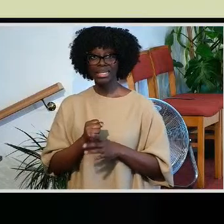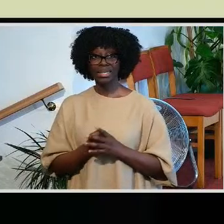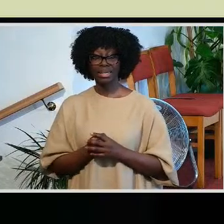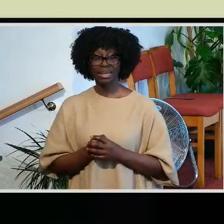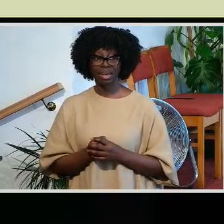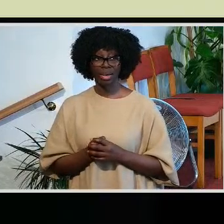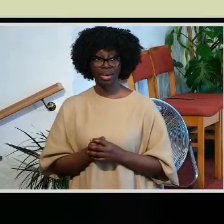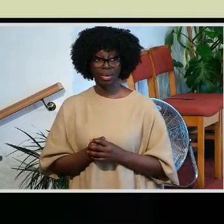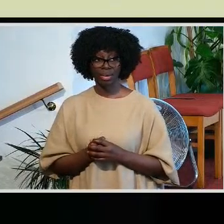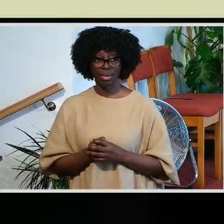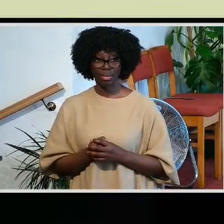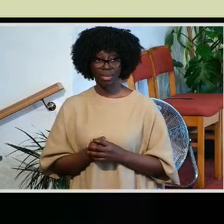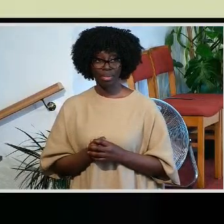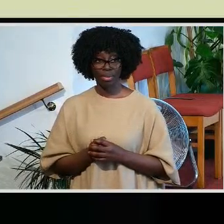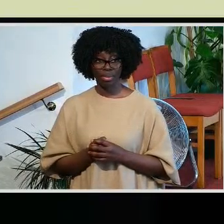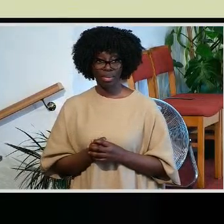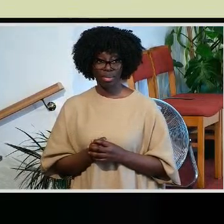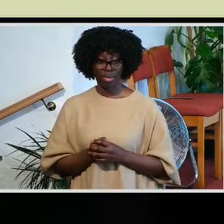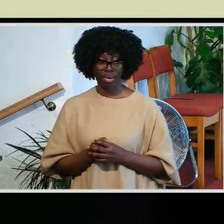and